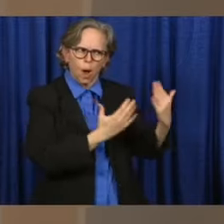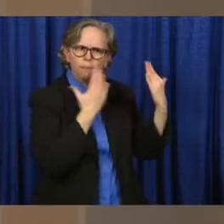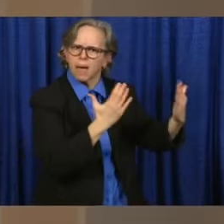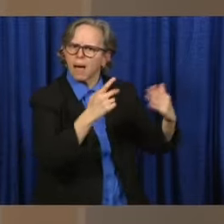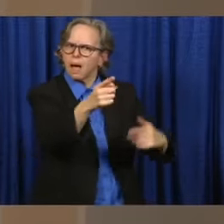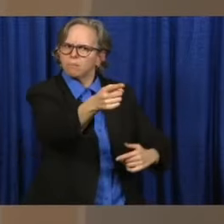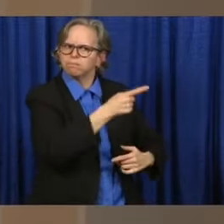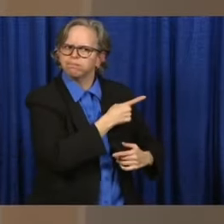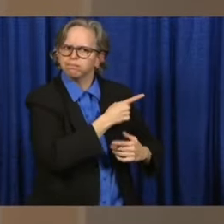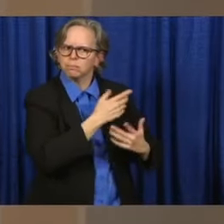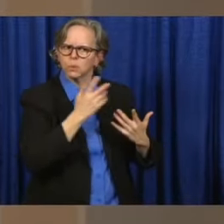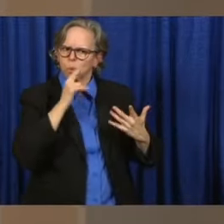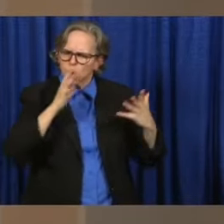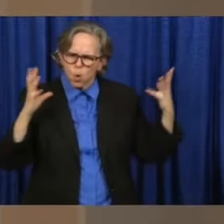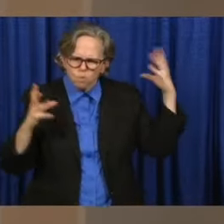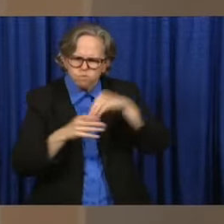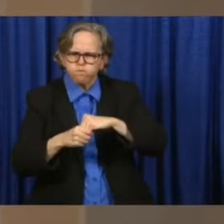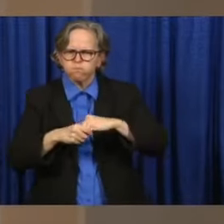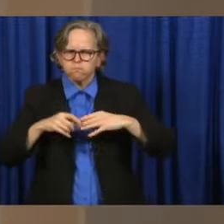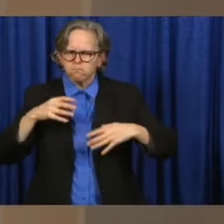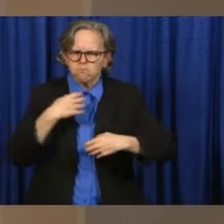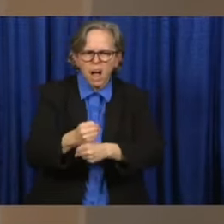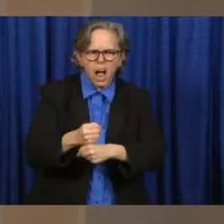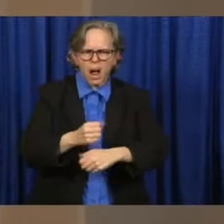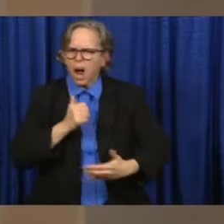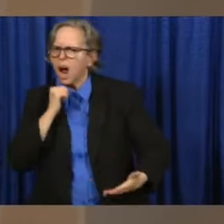in to make this happen.